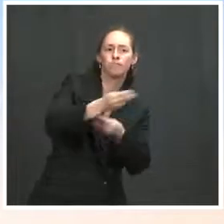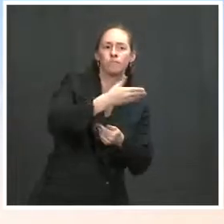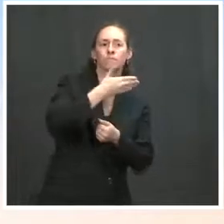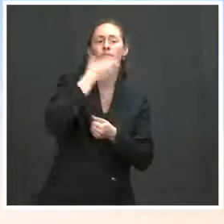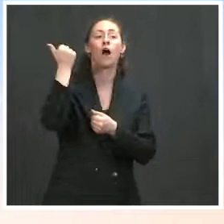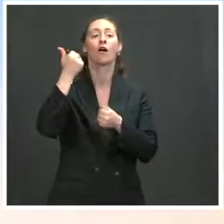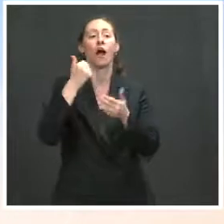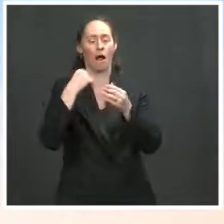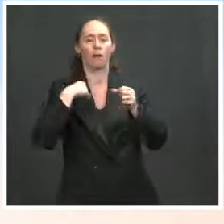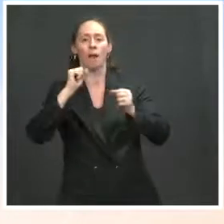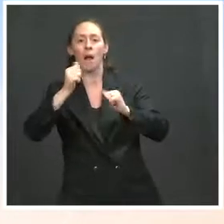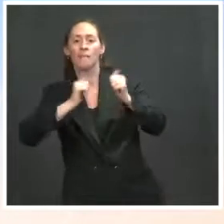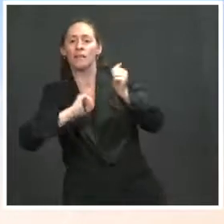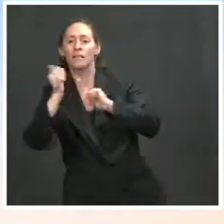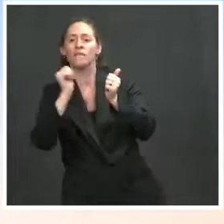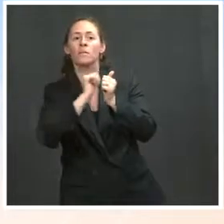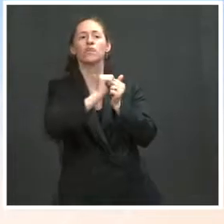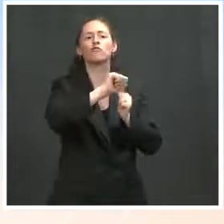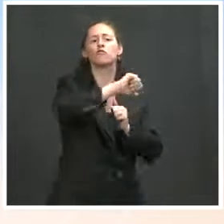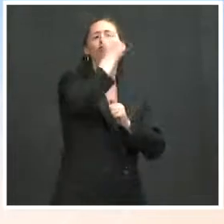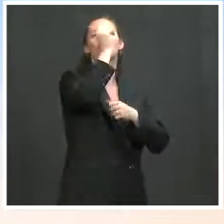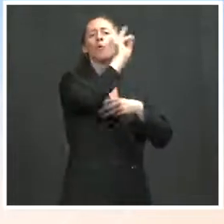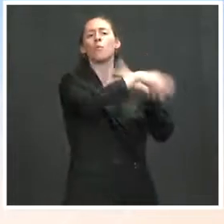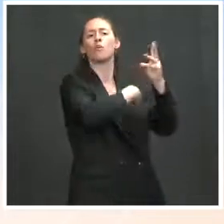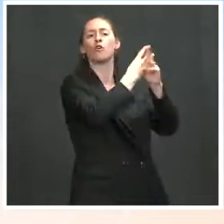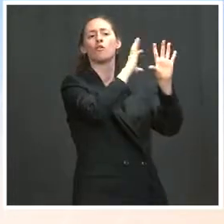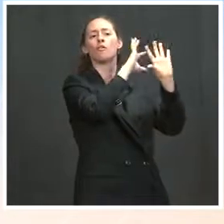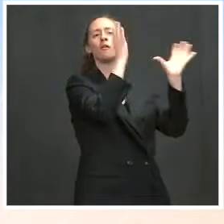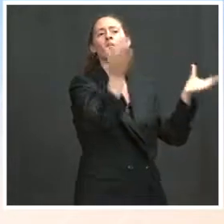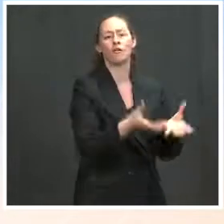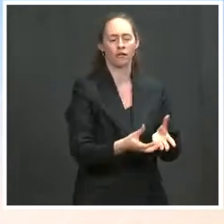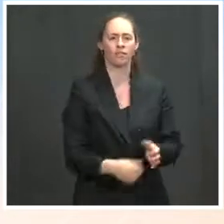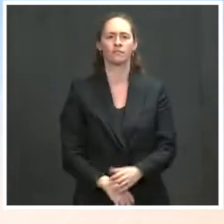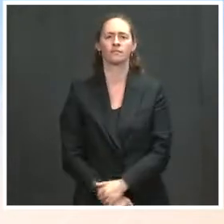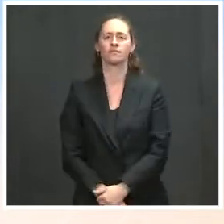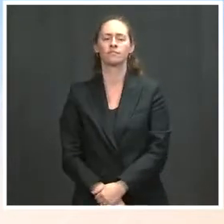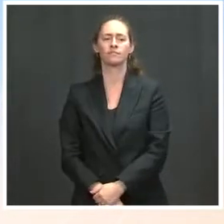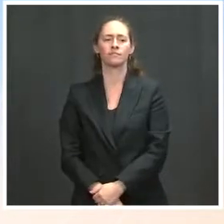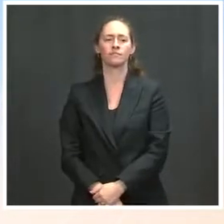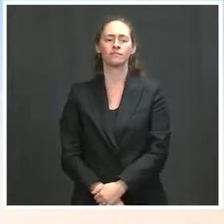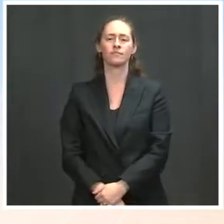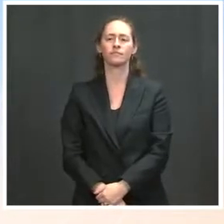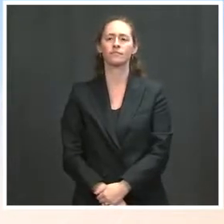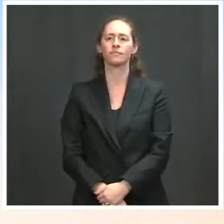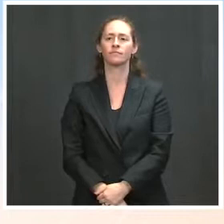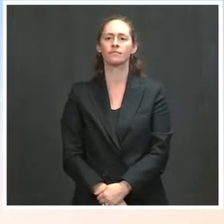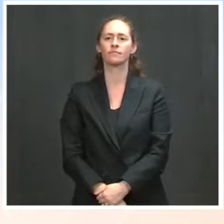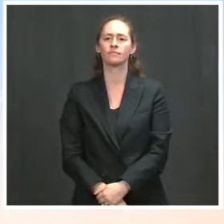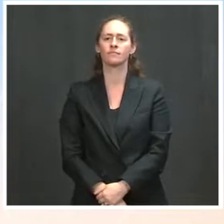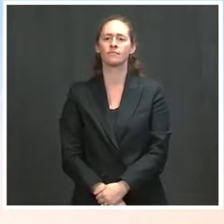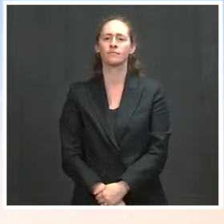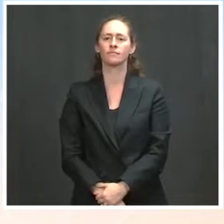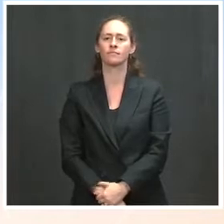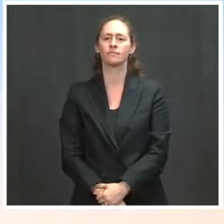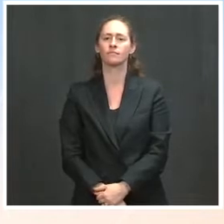tomorrow. Sebastian. Thank you very much, and yes, welcome. So I'm afraid, with apologies, not the last question.